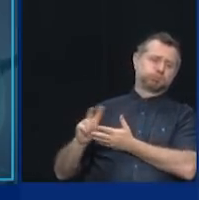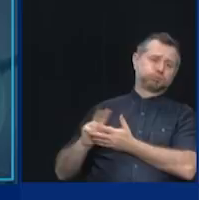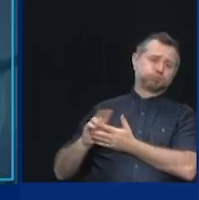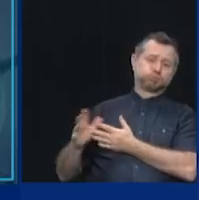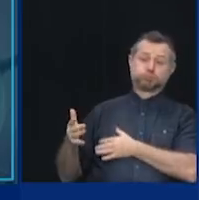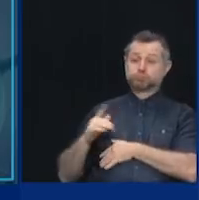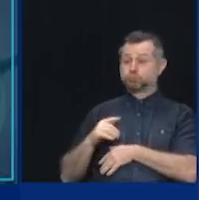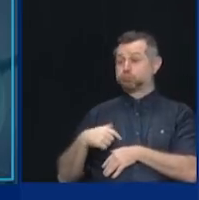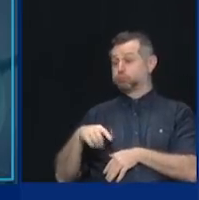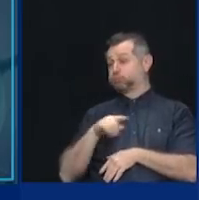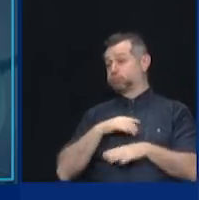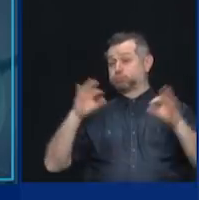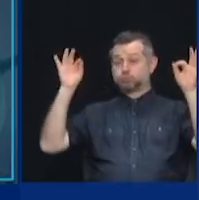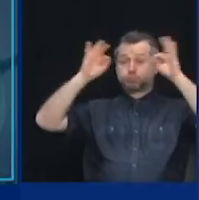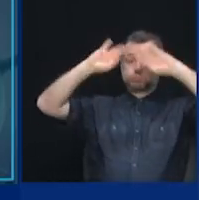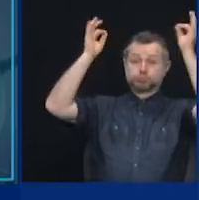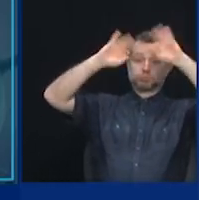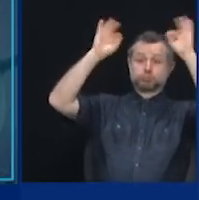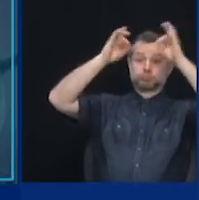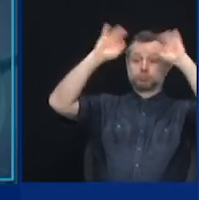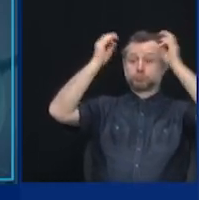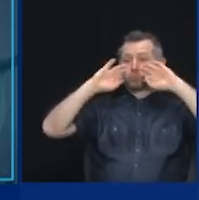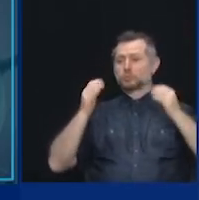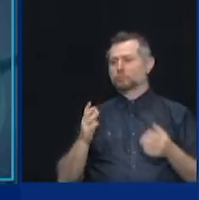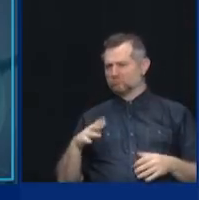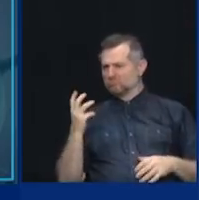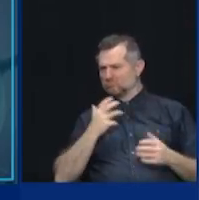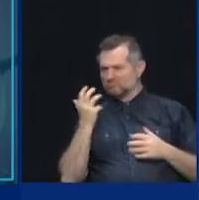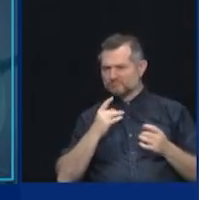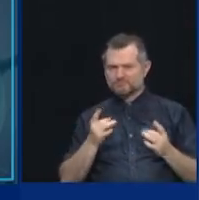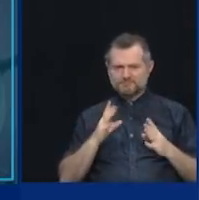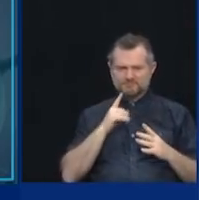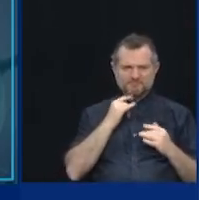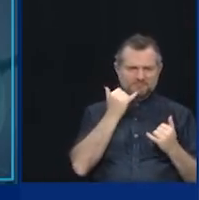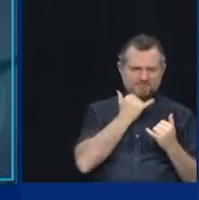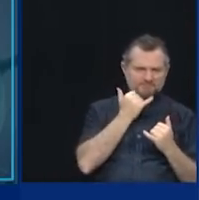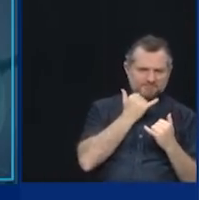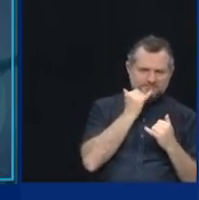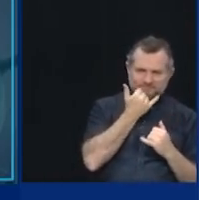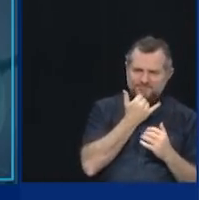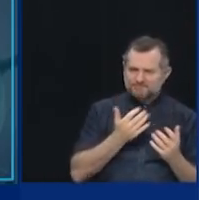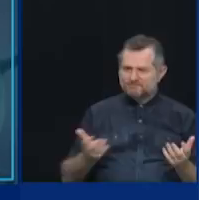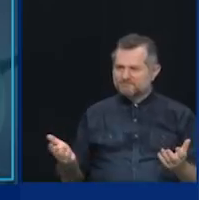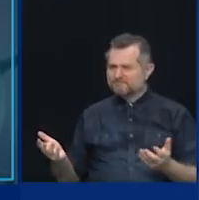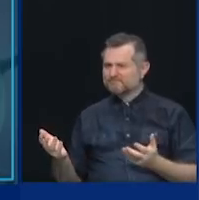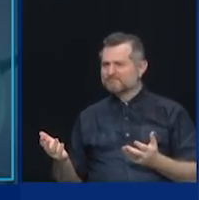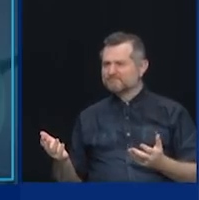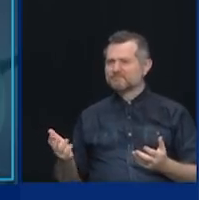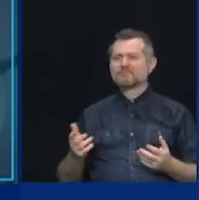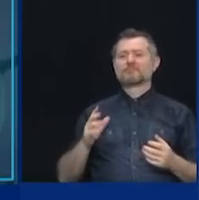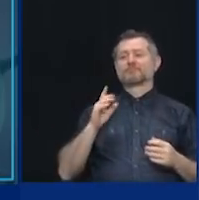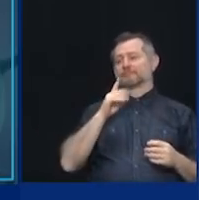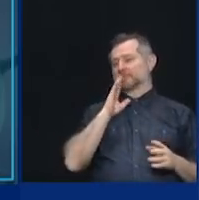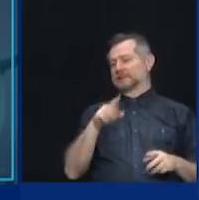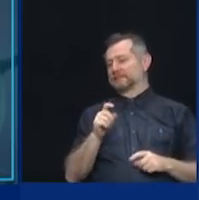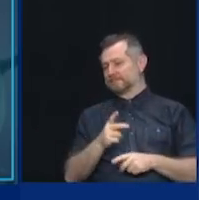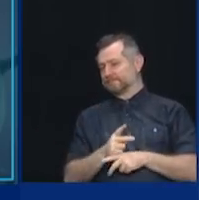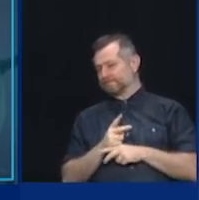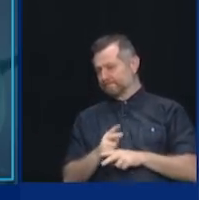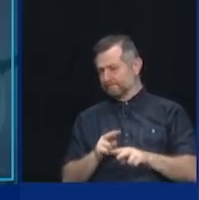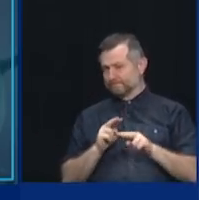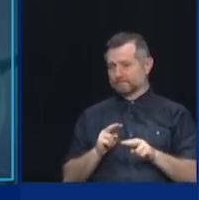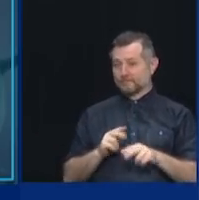knew. What a mistake. So, stay wary, stay vigilant. The Delta